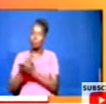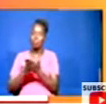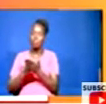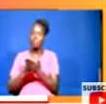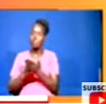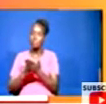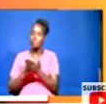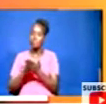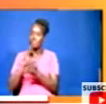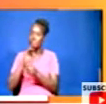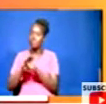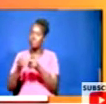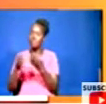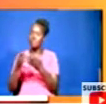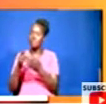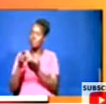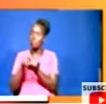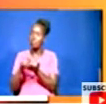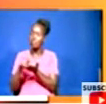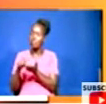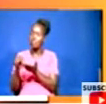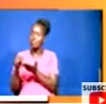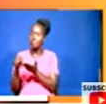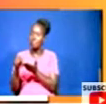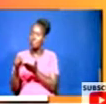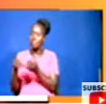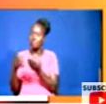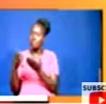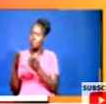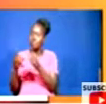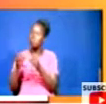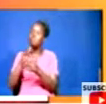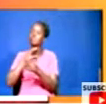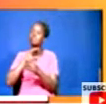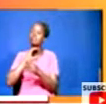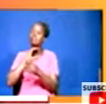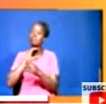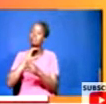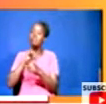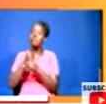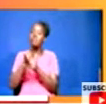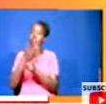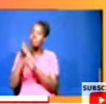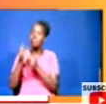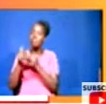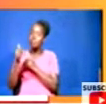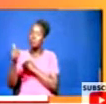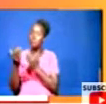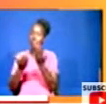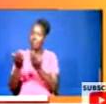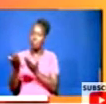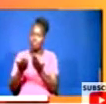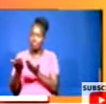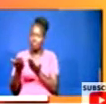The promise to provide seeds, providing agricultural chemicals, making better extension services. This,